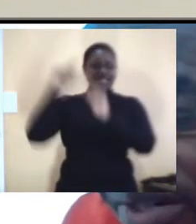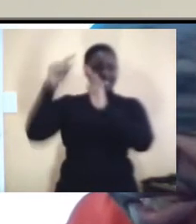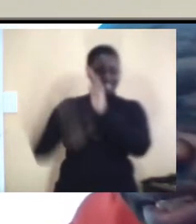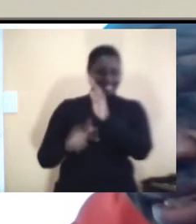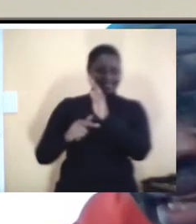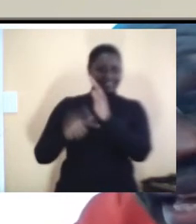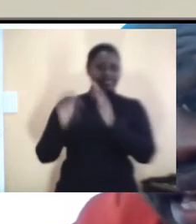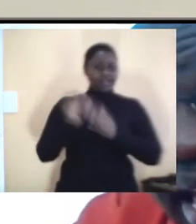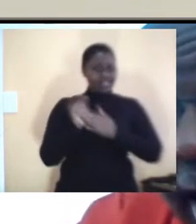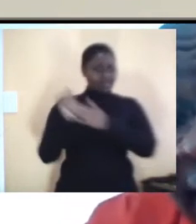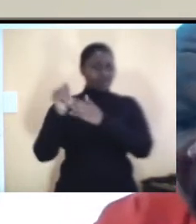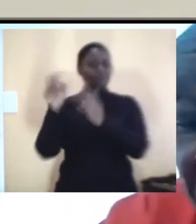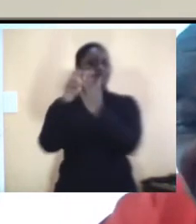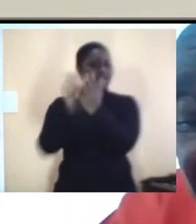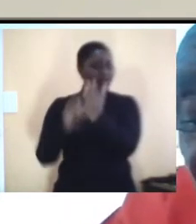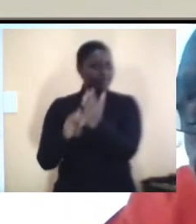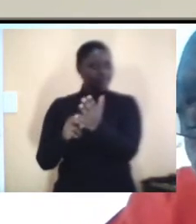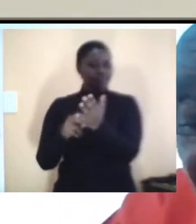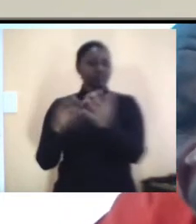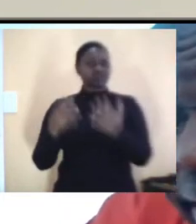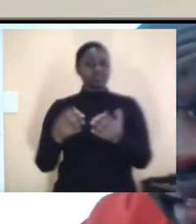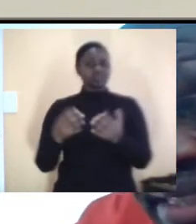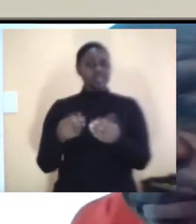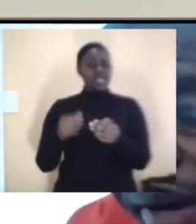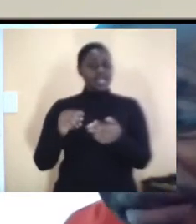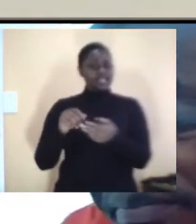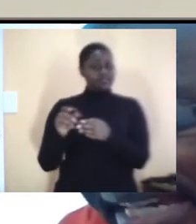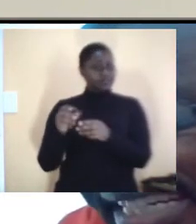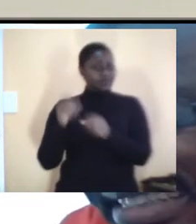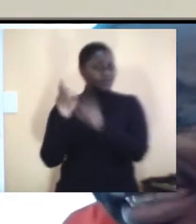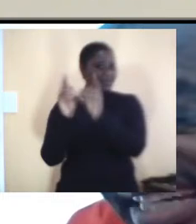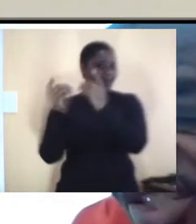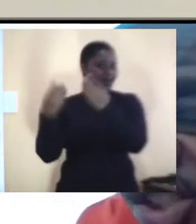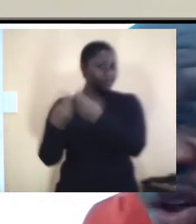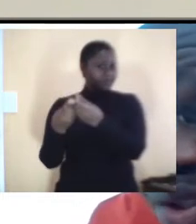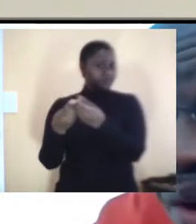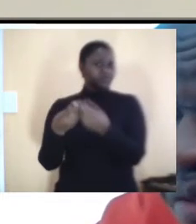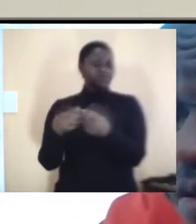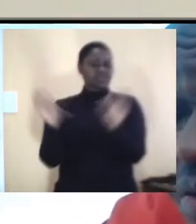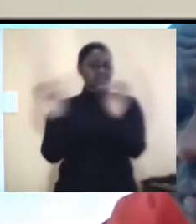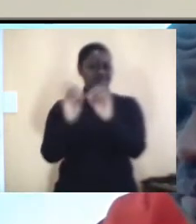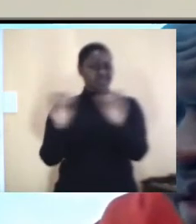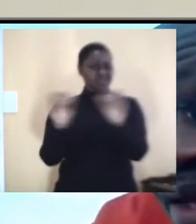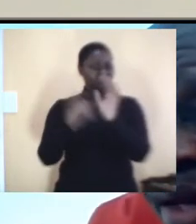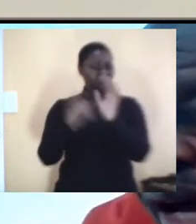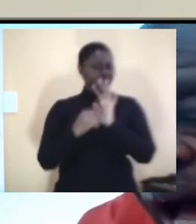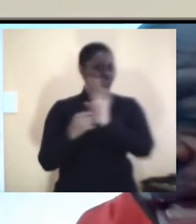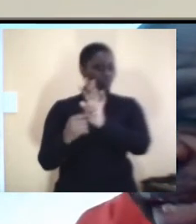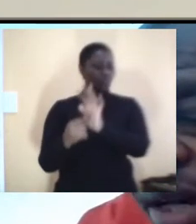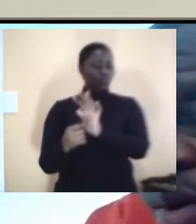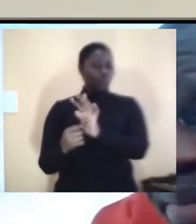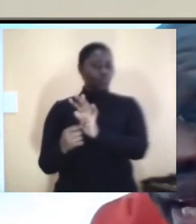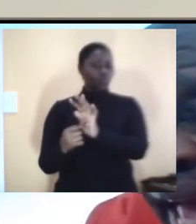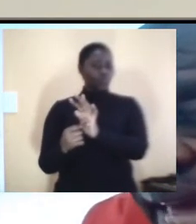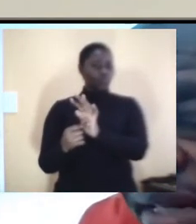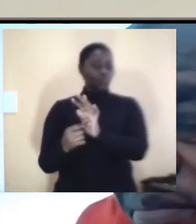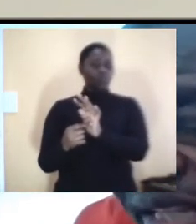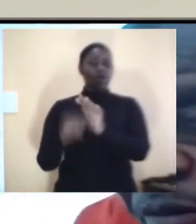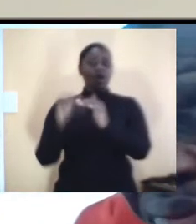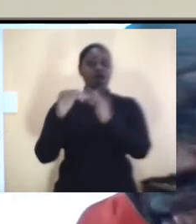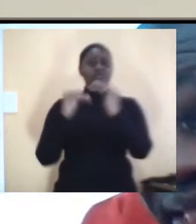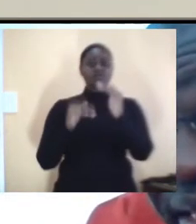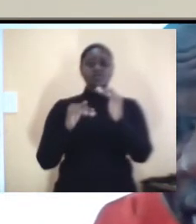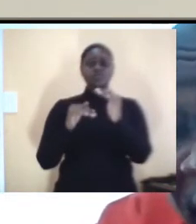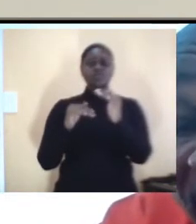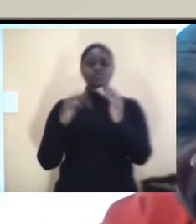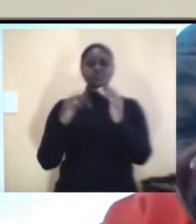guided regulation and subsidy direction by the department is nothing short of underwhelming and